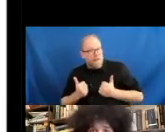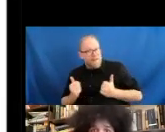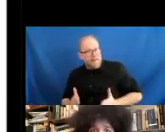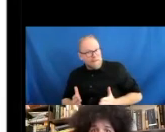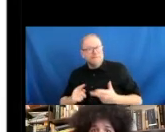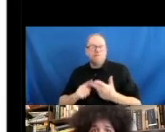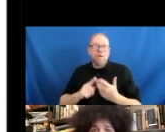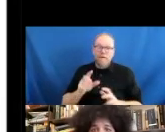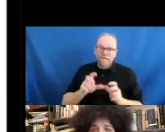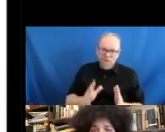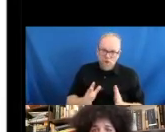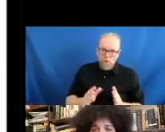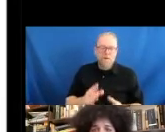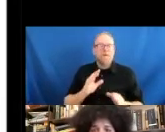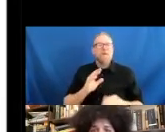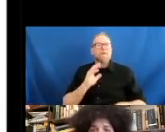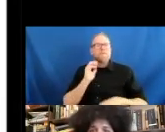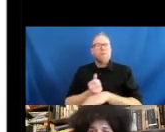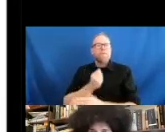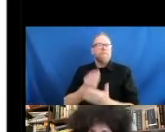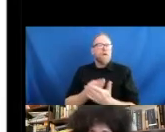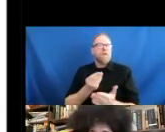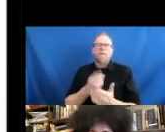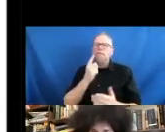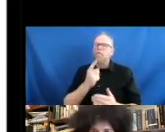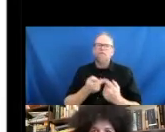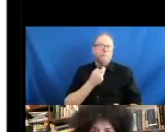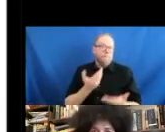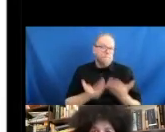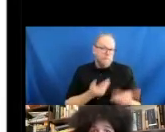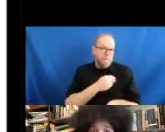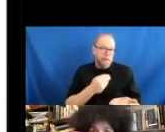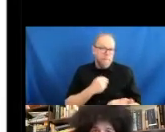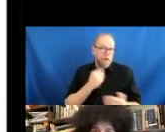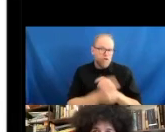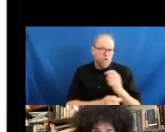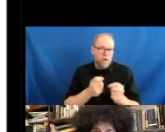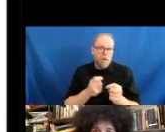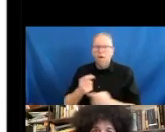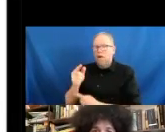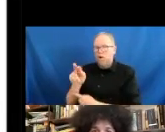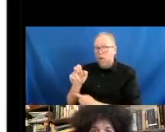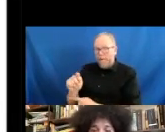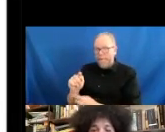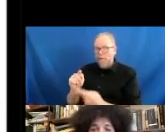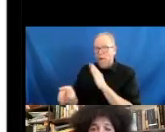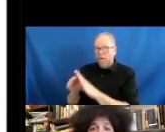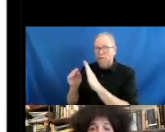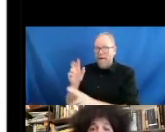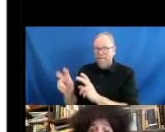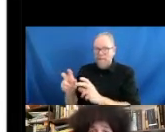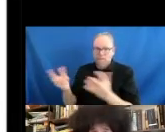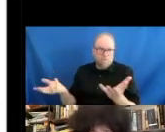investors, and to establish sources of funds either from member contributions, grants, or outside investment.